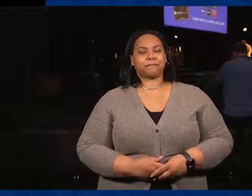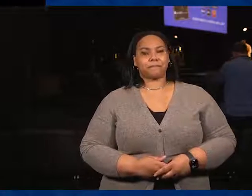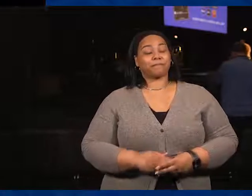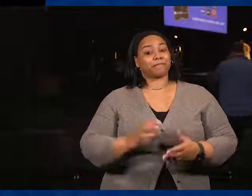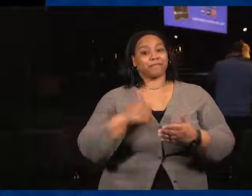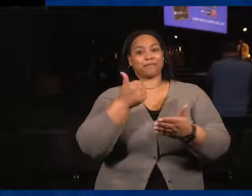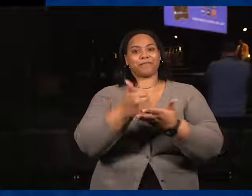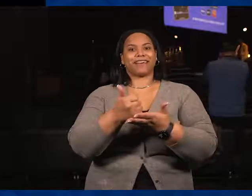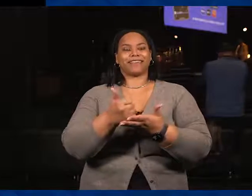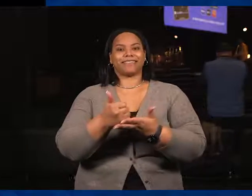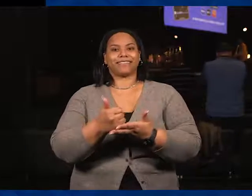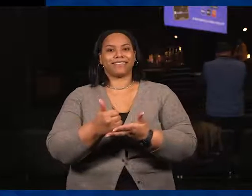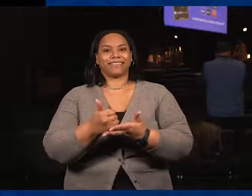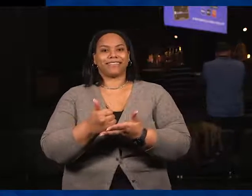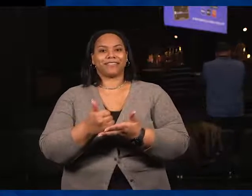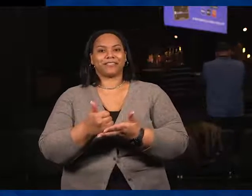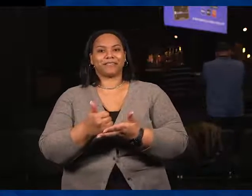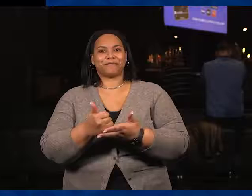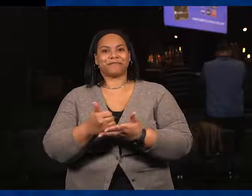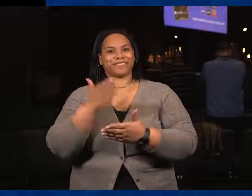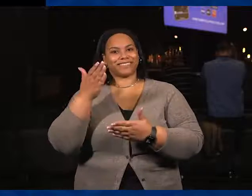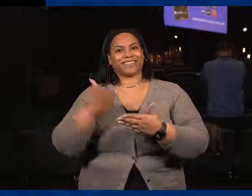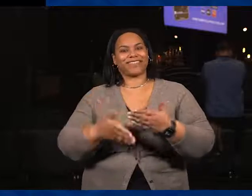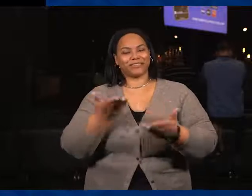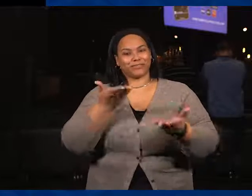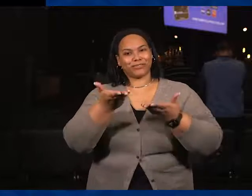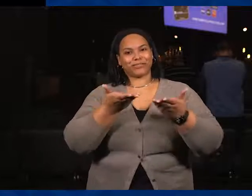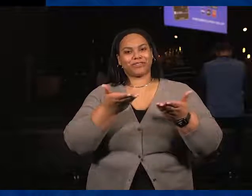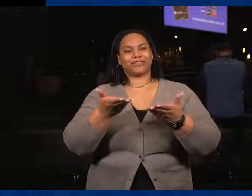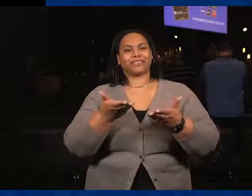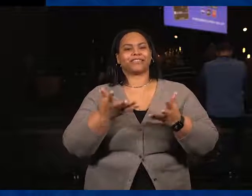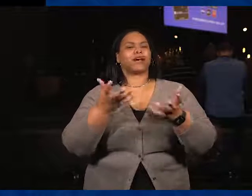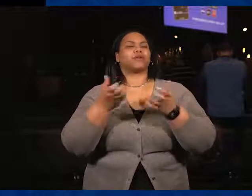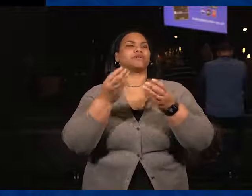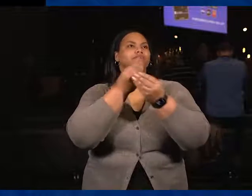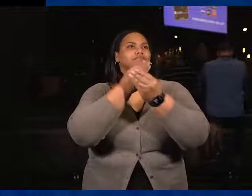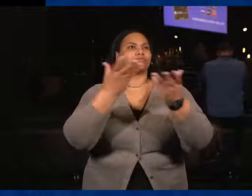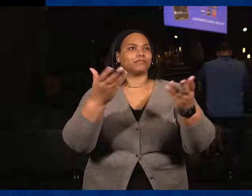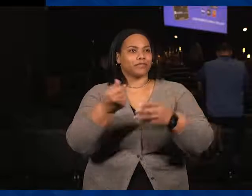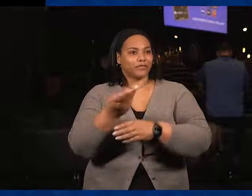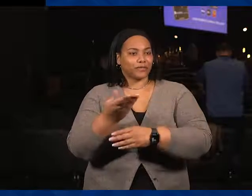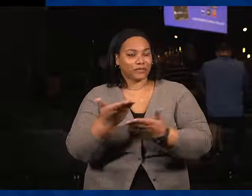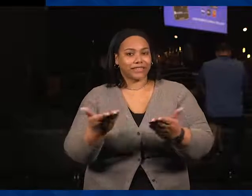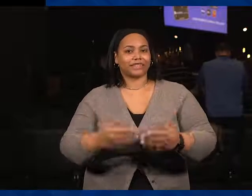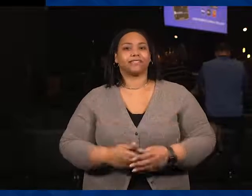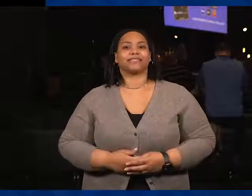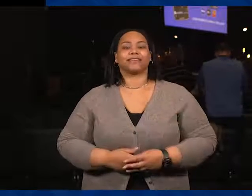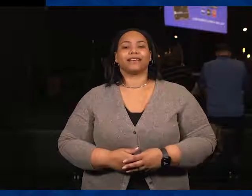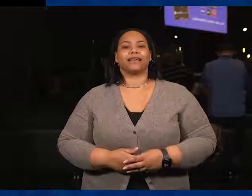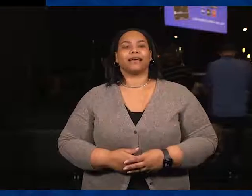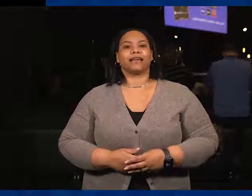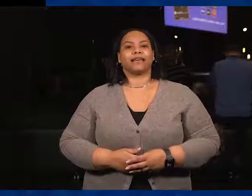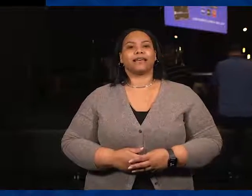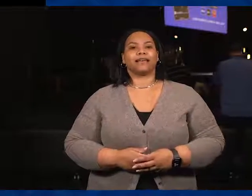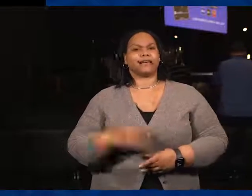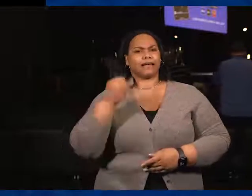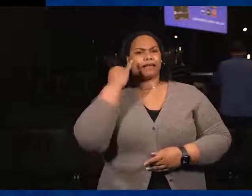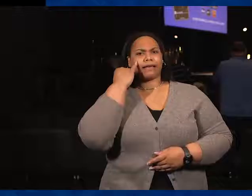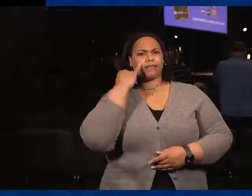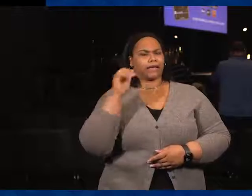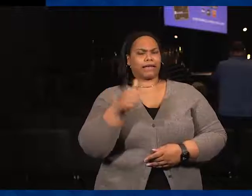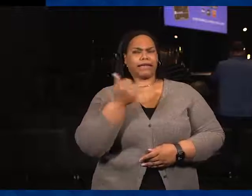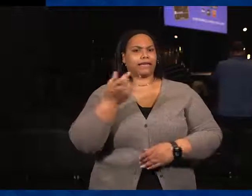Amen. Well, that ends our service. I just want to share a few things with you all. If at any